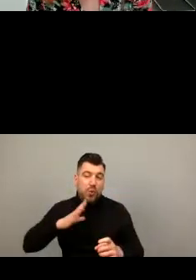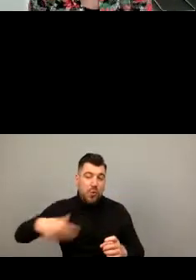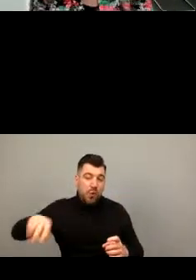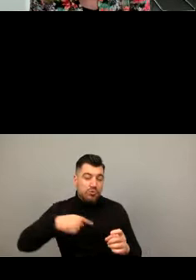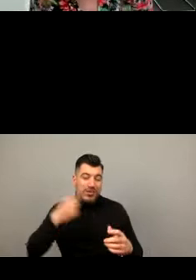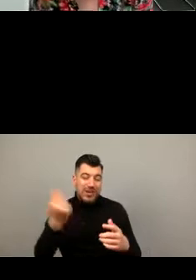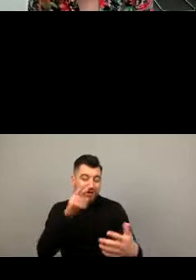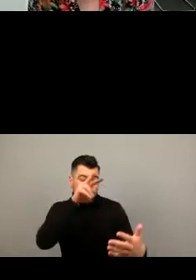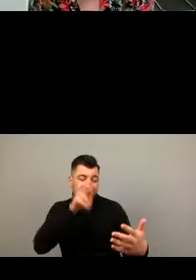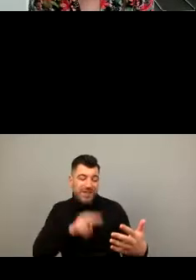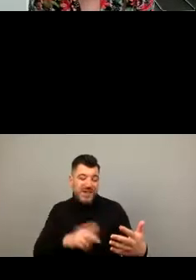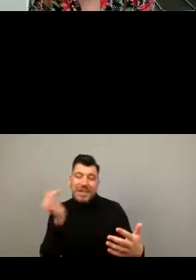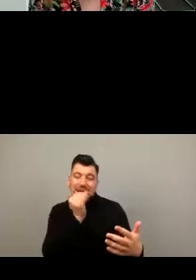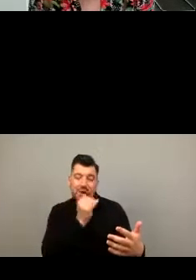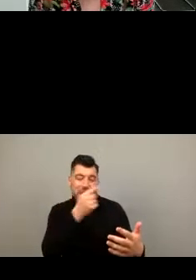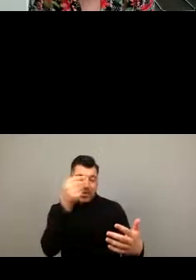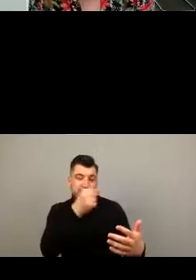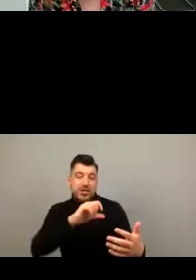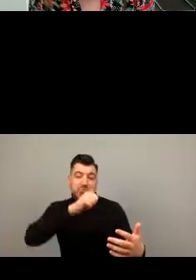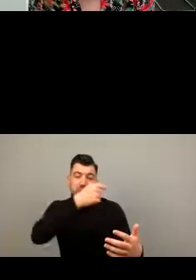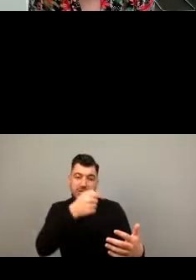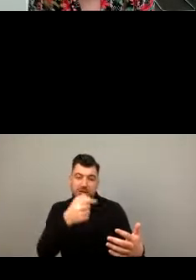paragraphs. So you should make use of that knowledge.